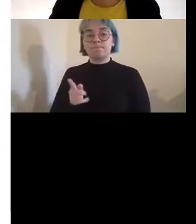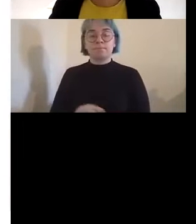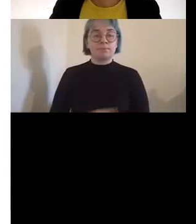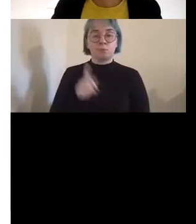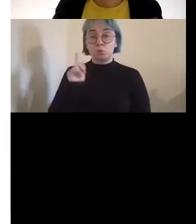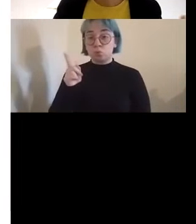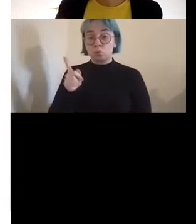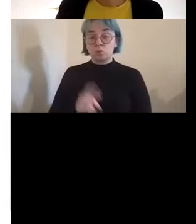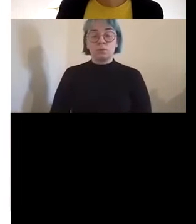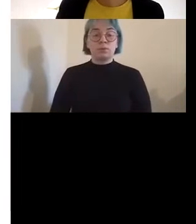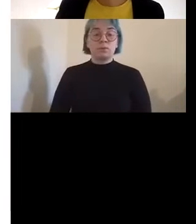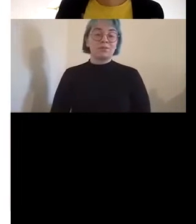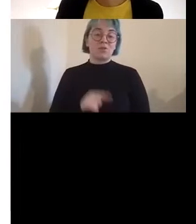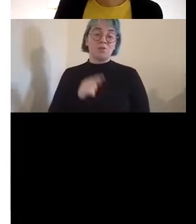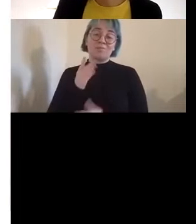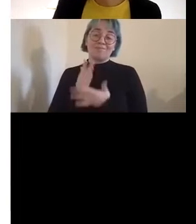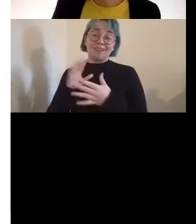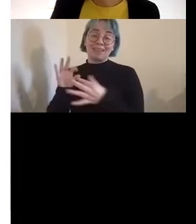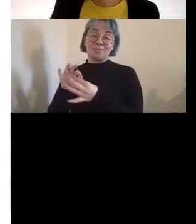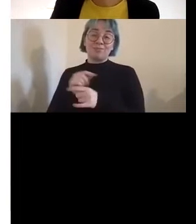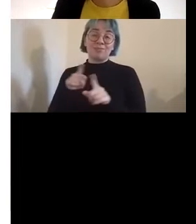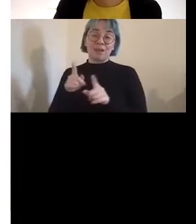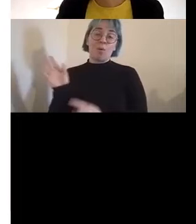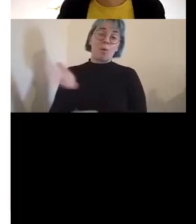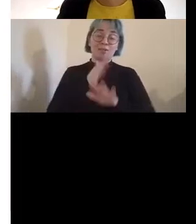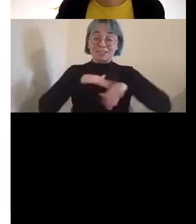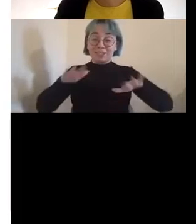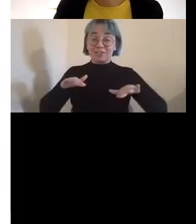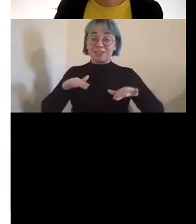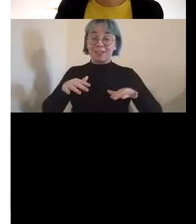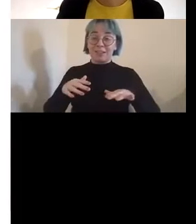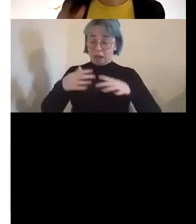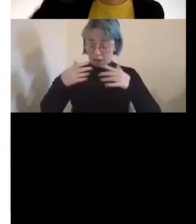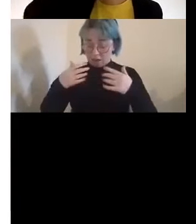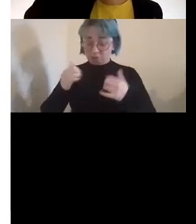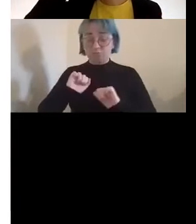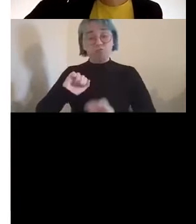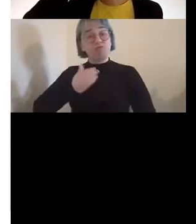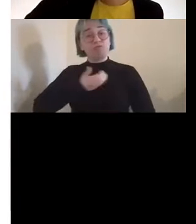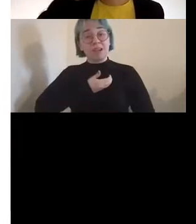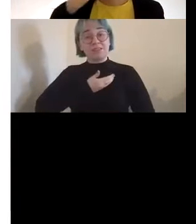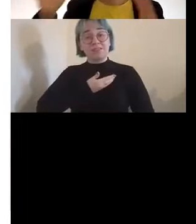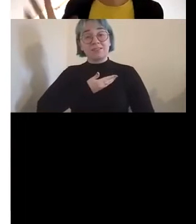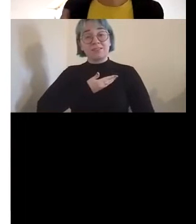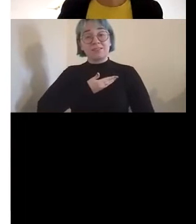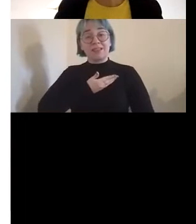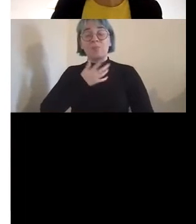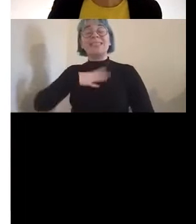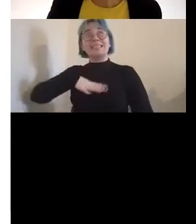And so based on that, you know, every child is entitled to a set of rights. So I think this is really the starting point that we